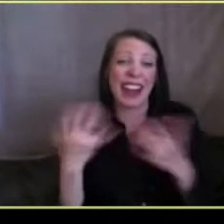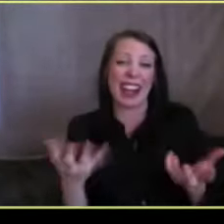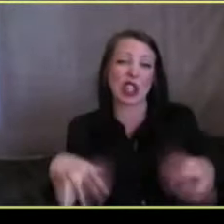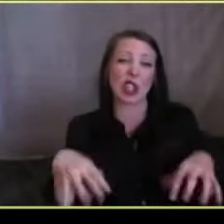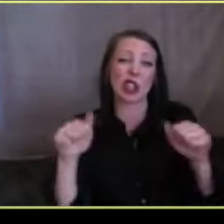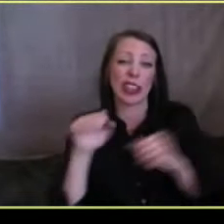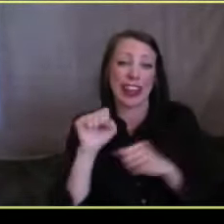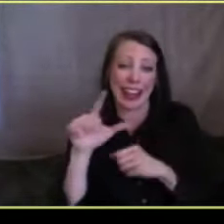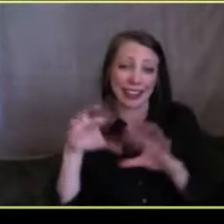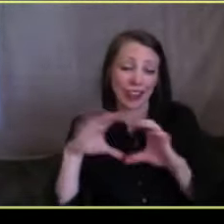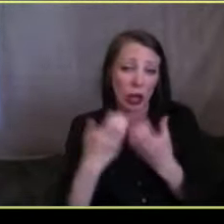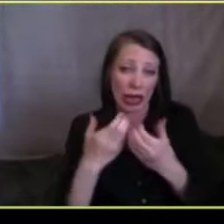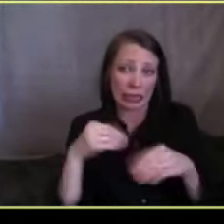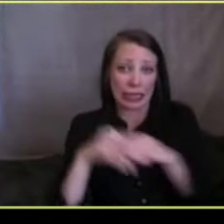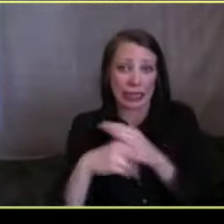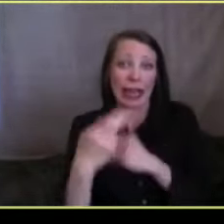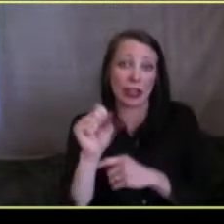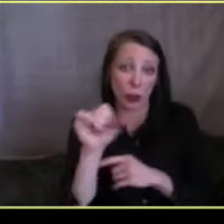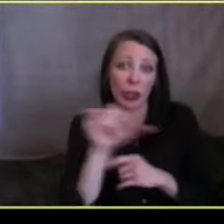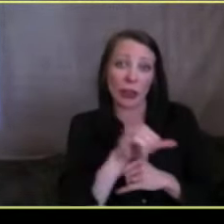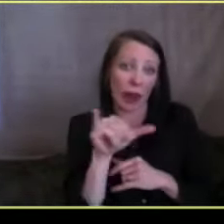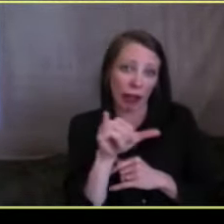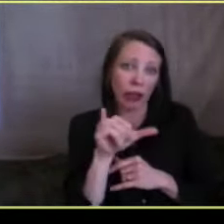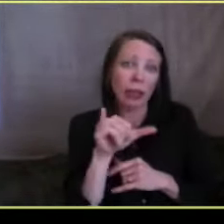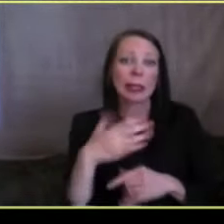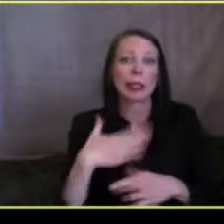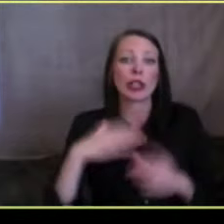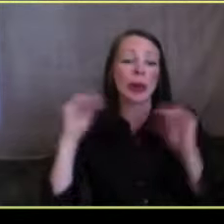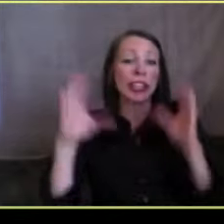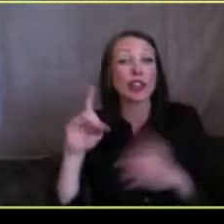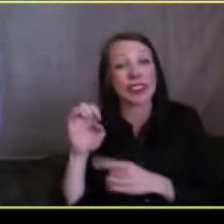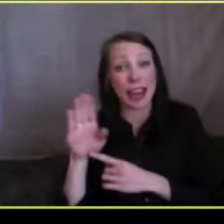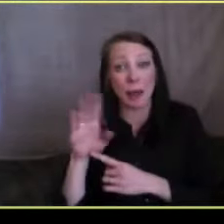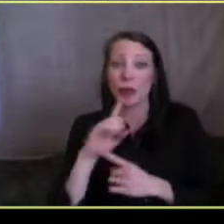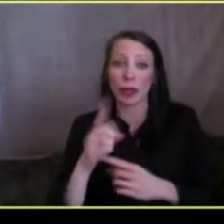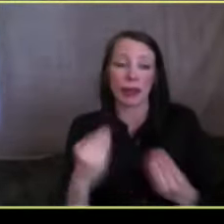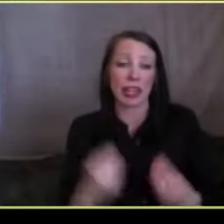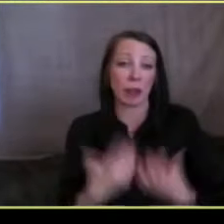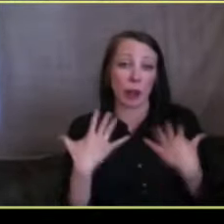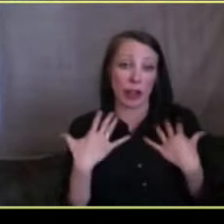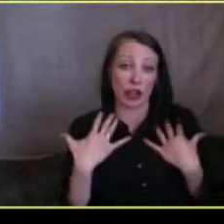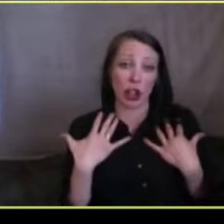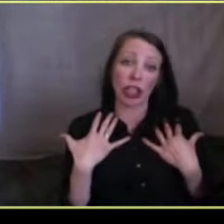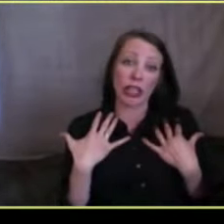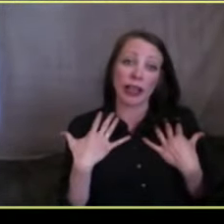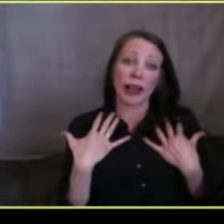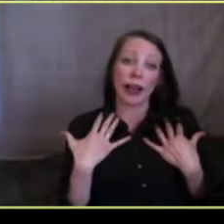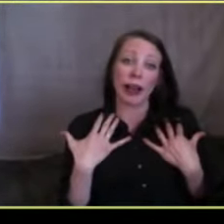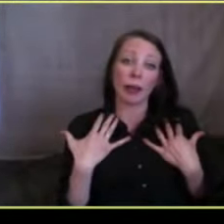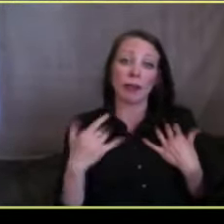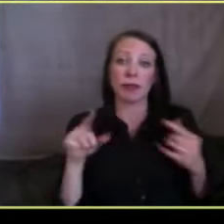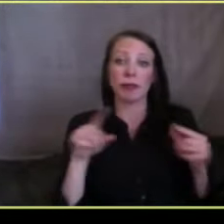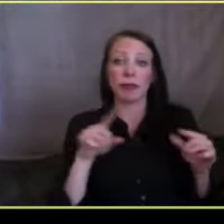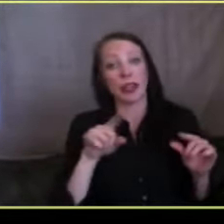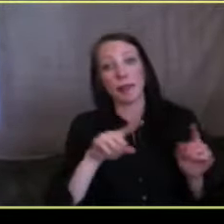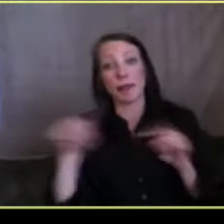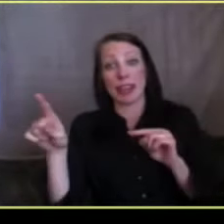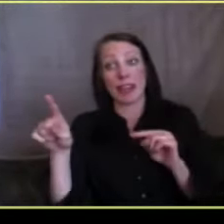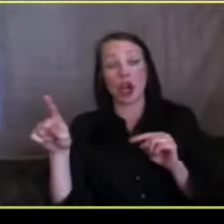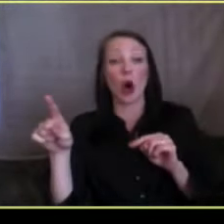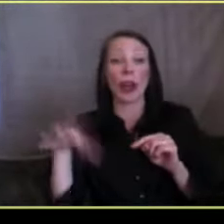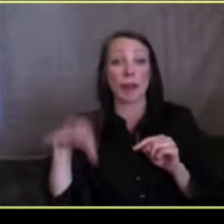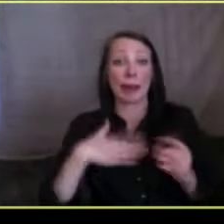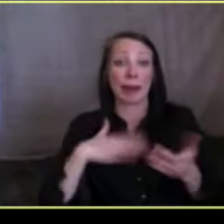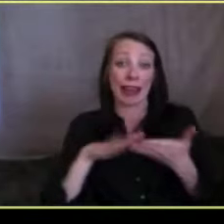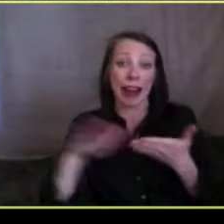then I actually took an ASL class in high school as well. So my teacher, Deb, has really been influential in